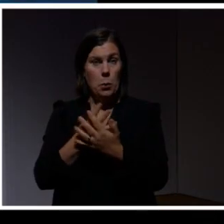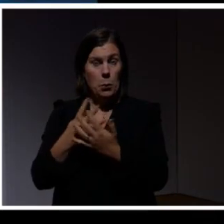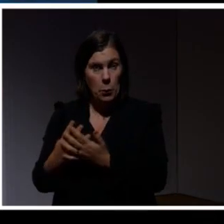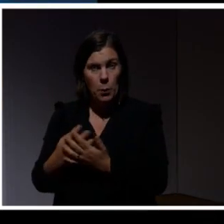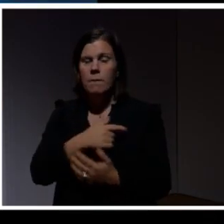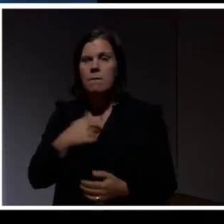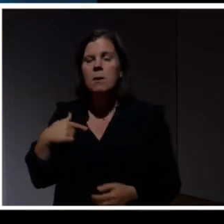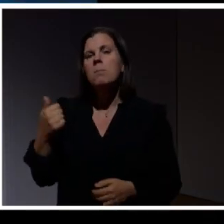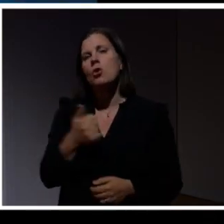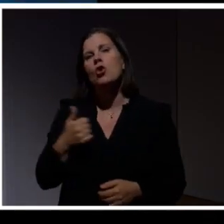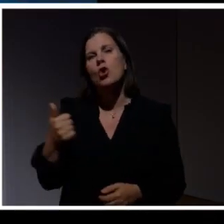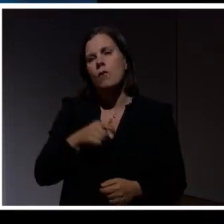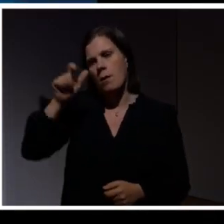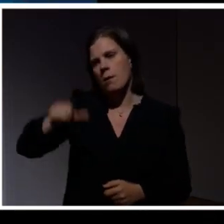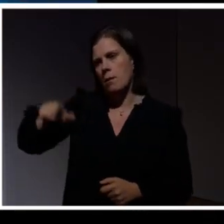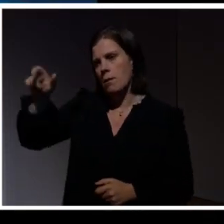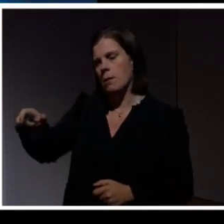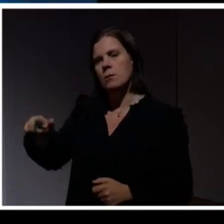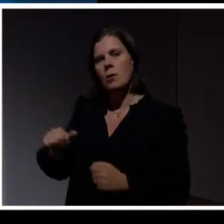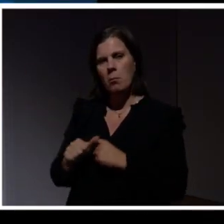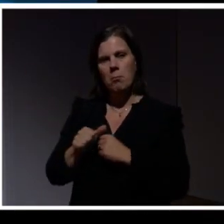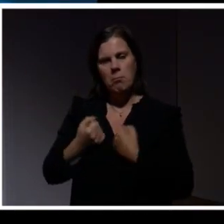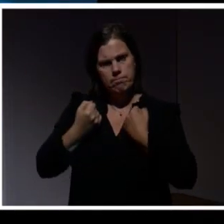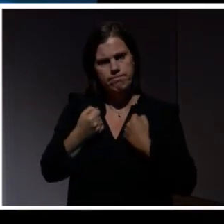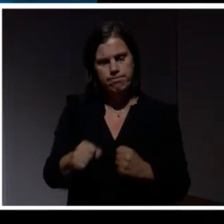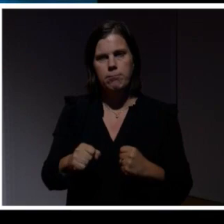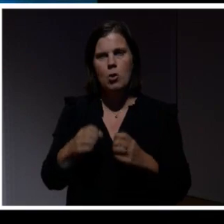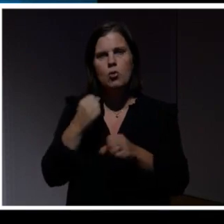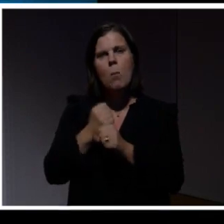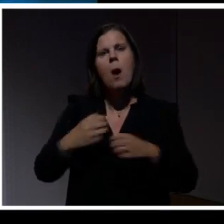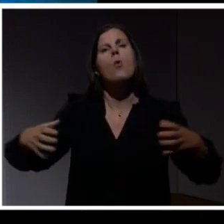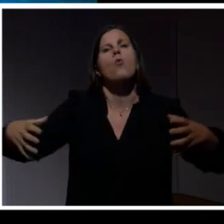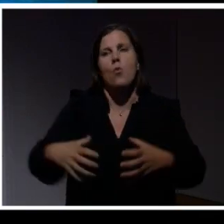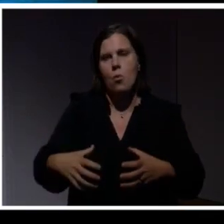a number of players to come forward and to work together.